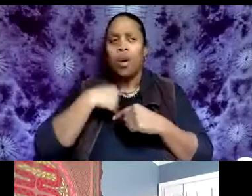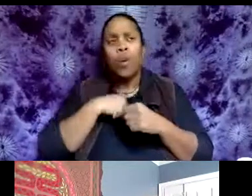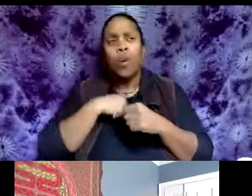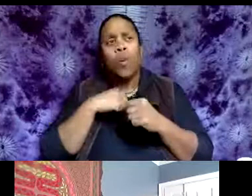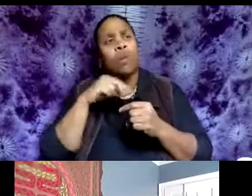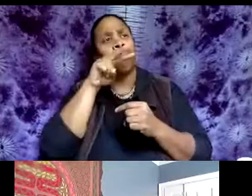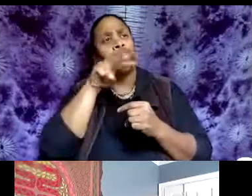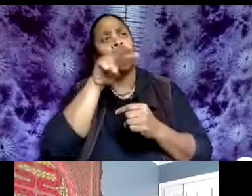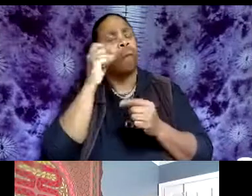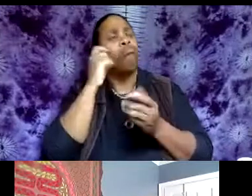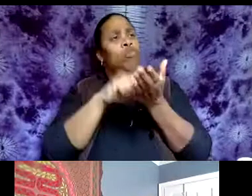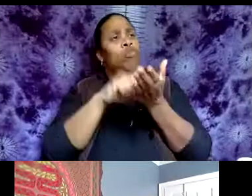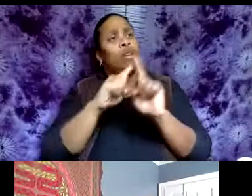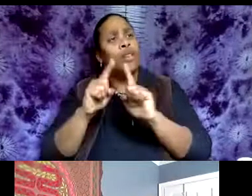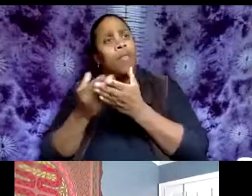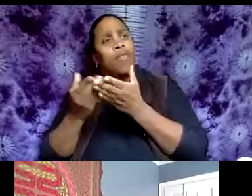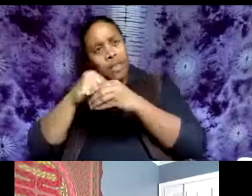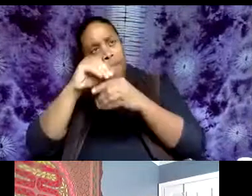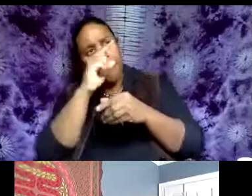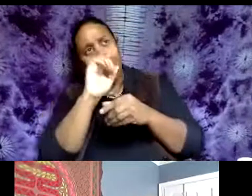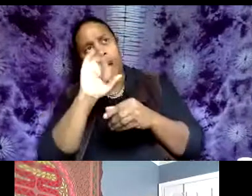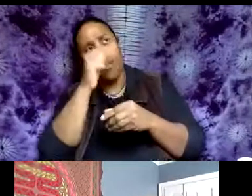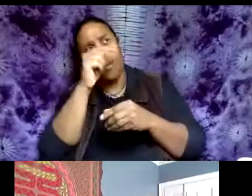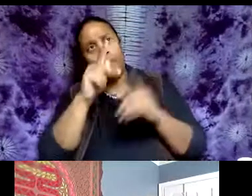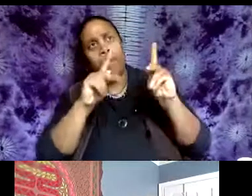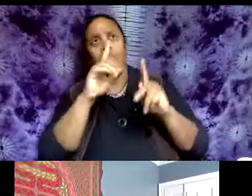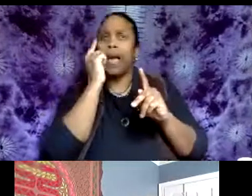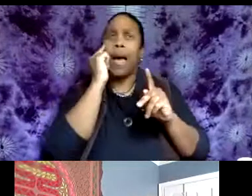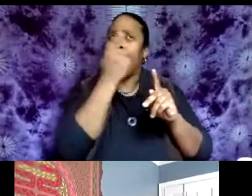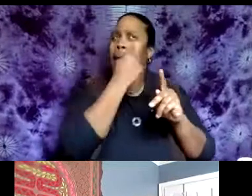kind of like it's painted on our forehead. It really is. It's like so clear. We see these things